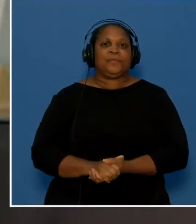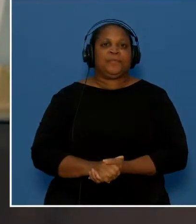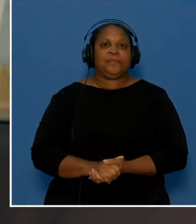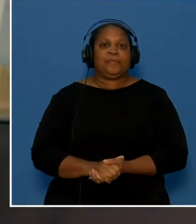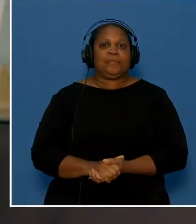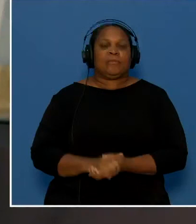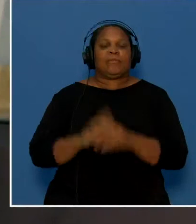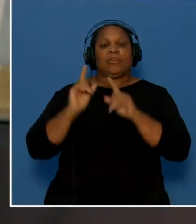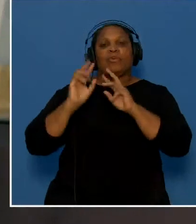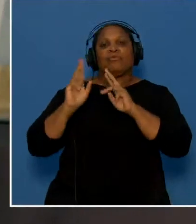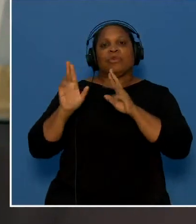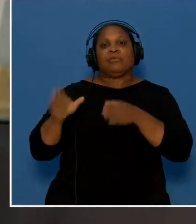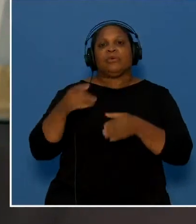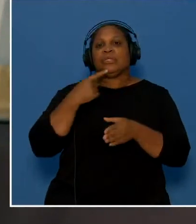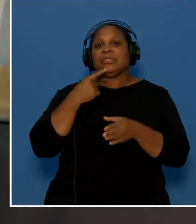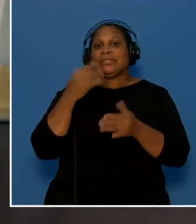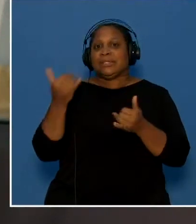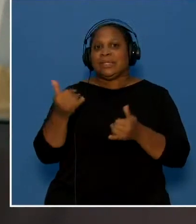the UK is also moving forward with the